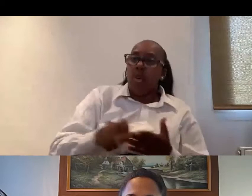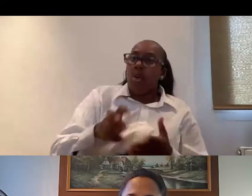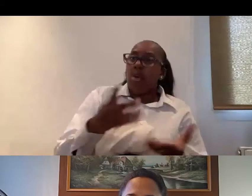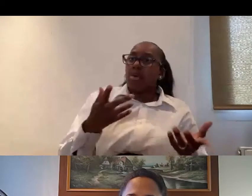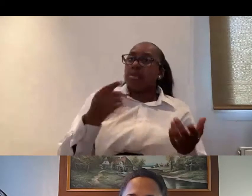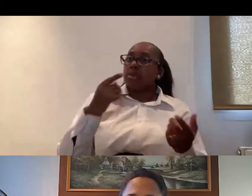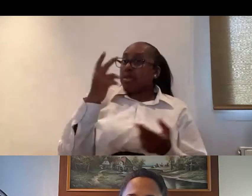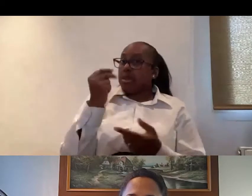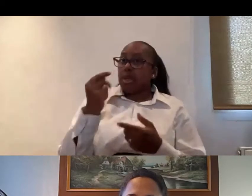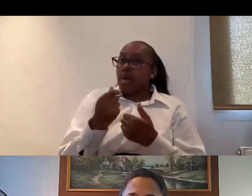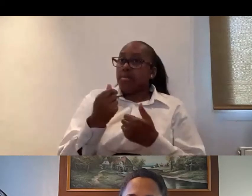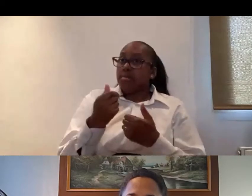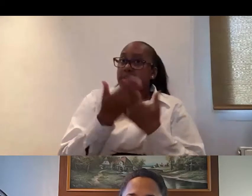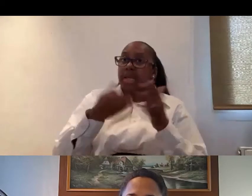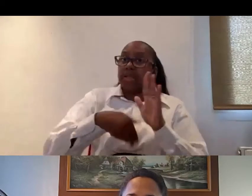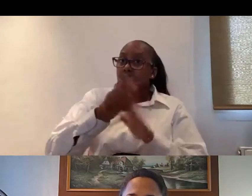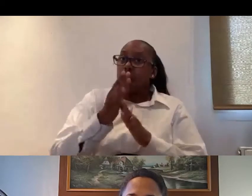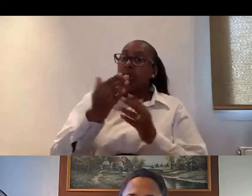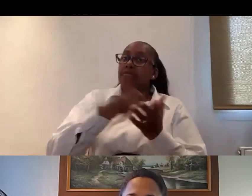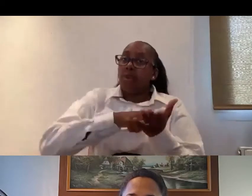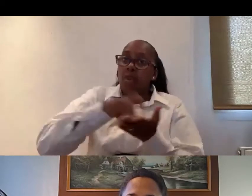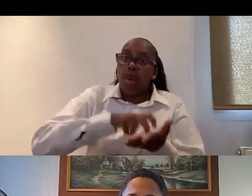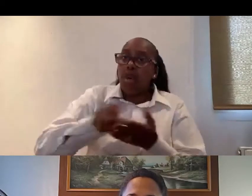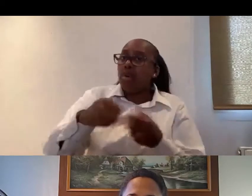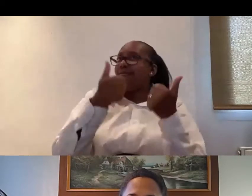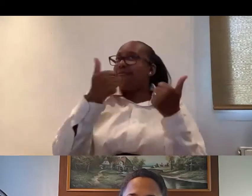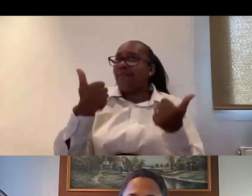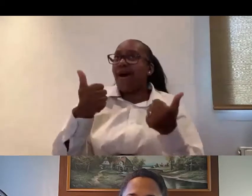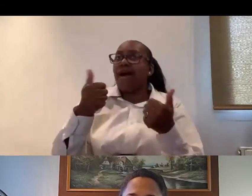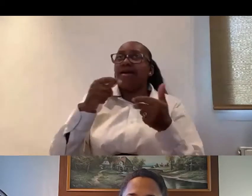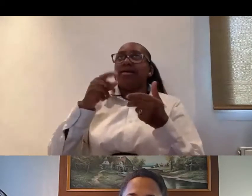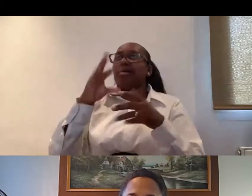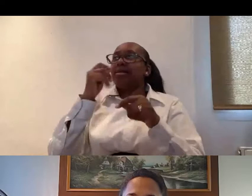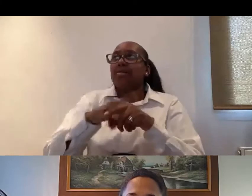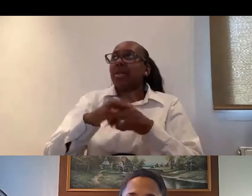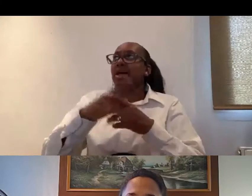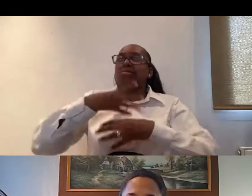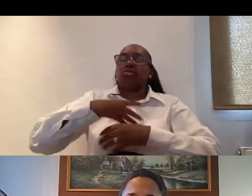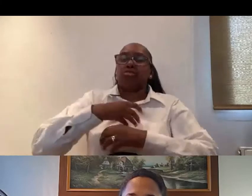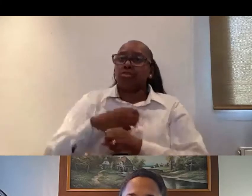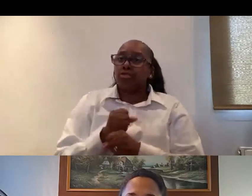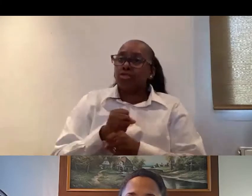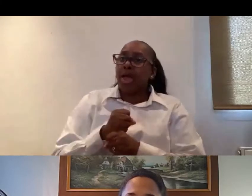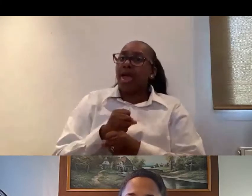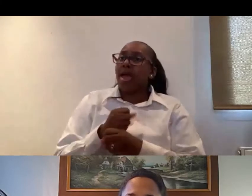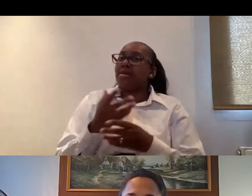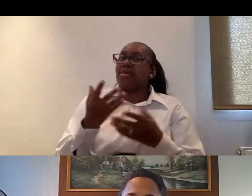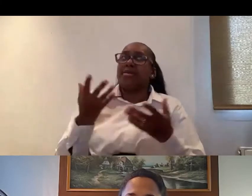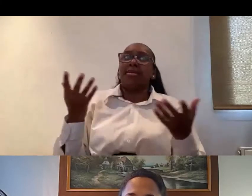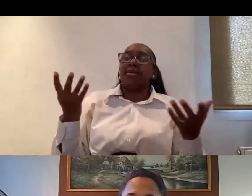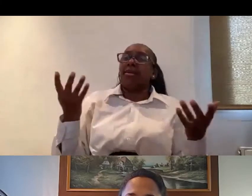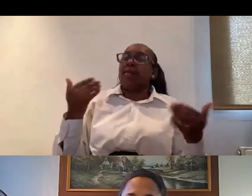days I can go for a walk, I'm fine. Some days I'm not. Some days I have a stressful phone call with work, which I'm doing probably about an hour or 2 a day now